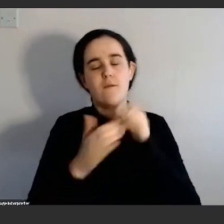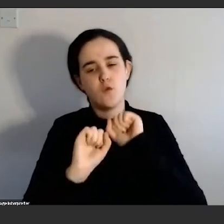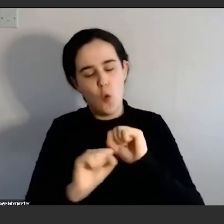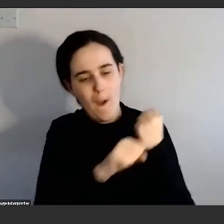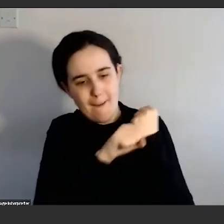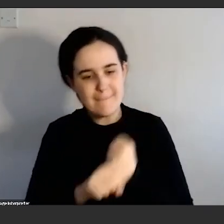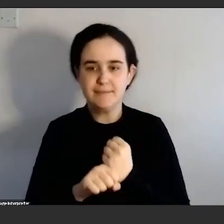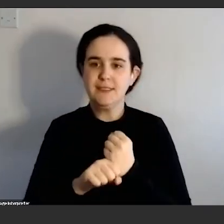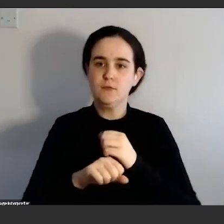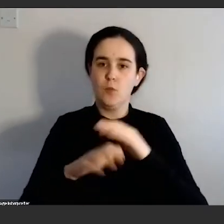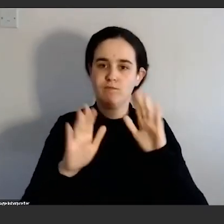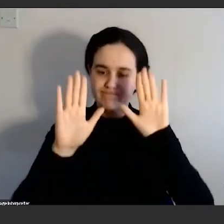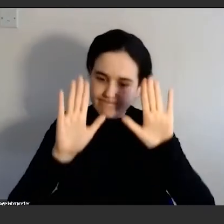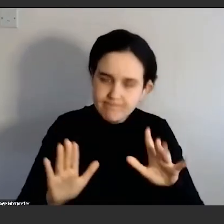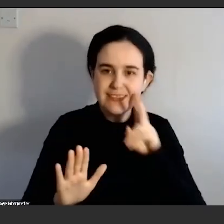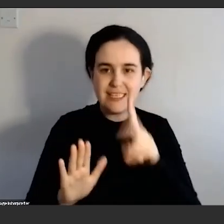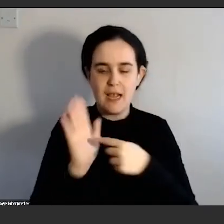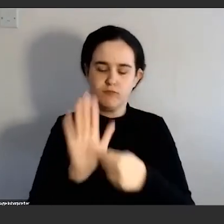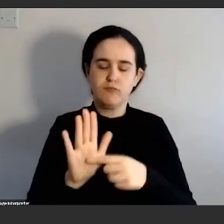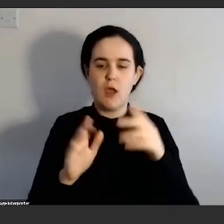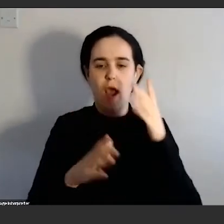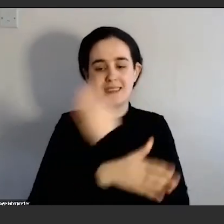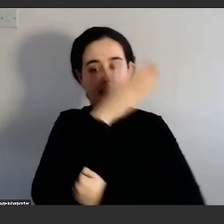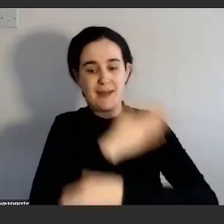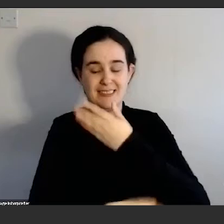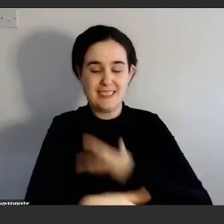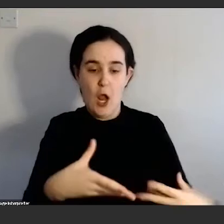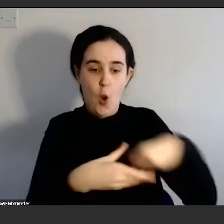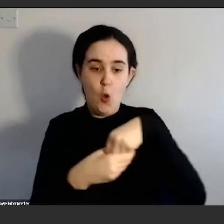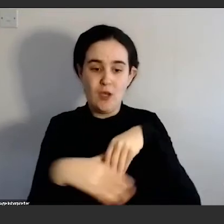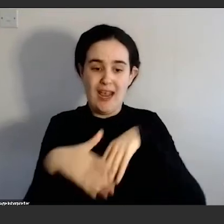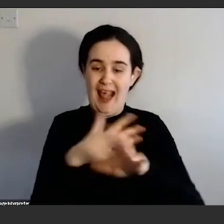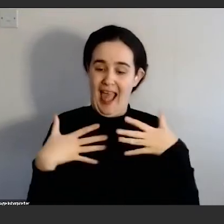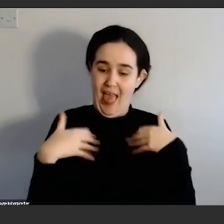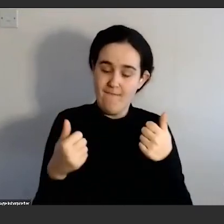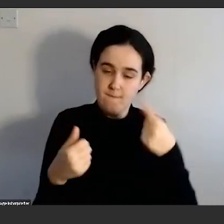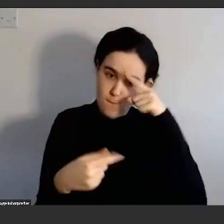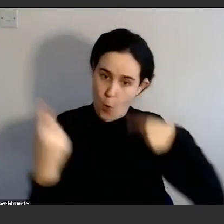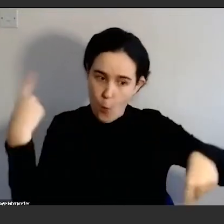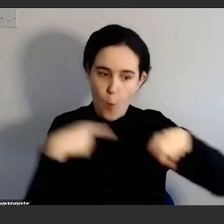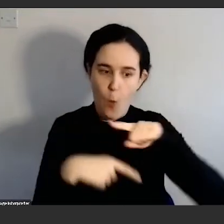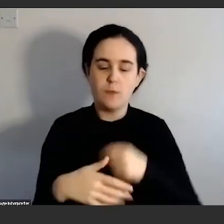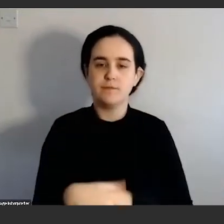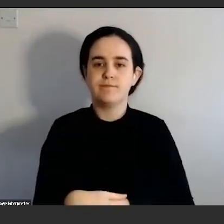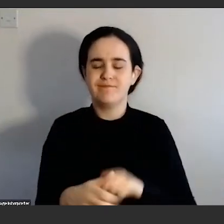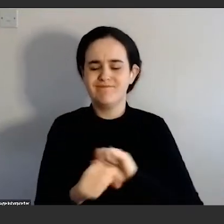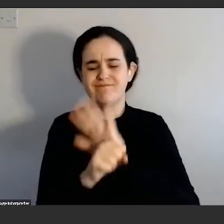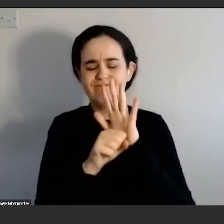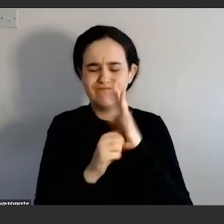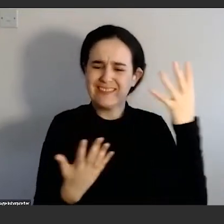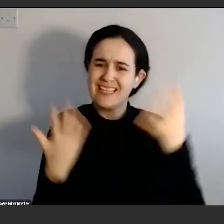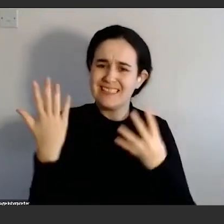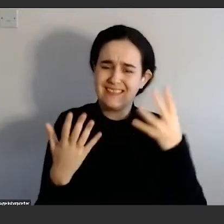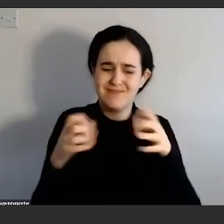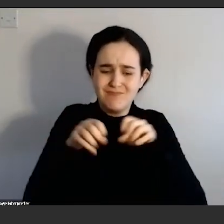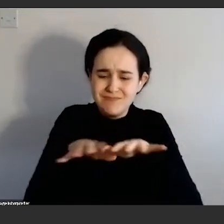achieve health for all. Around the world, COVID-19 has put huge pressure on health systems, and this has